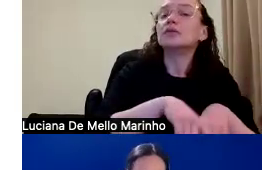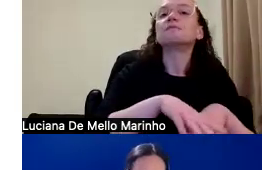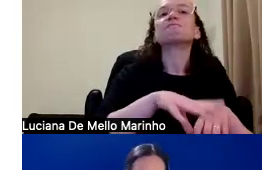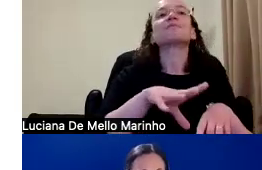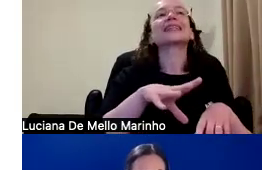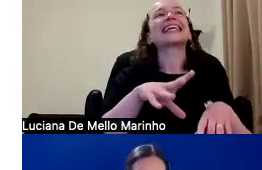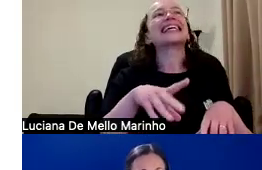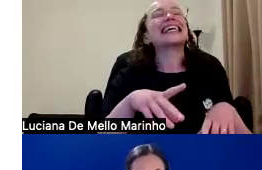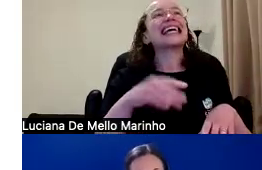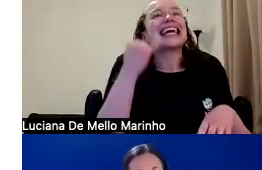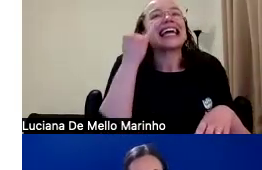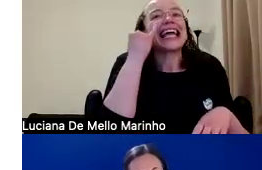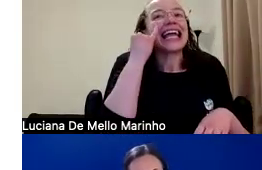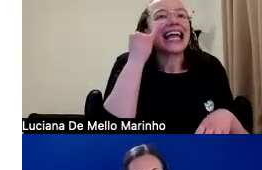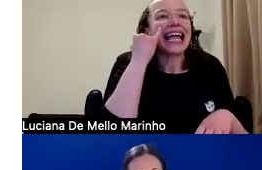So,